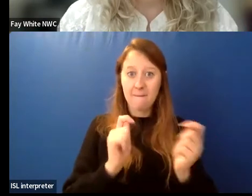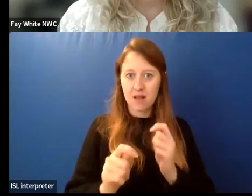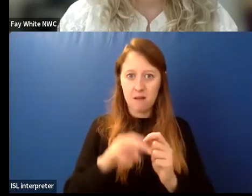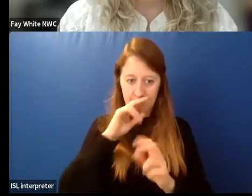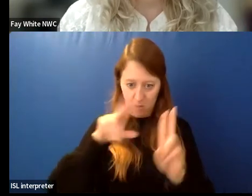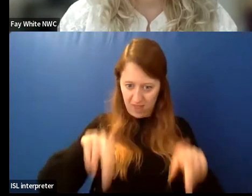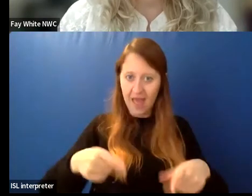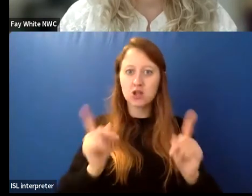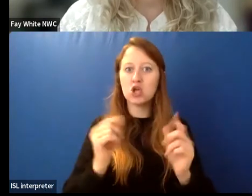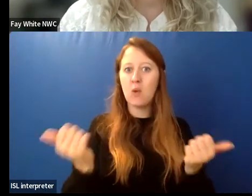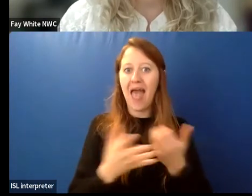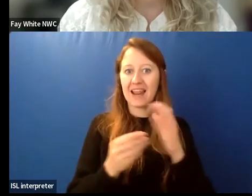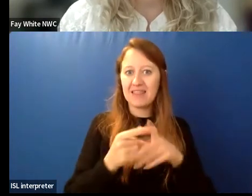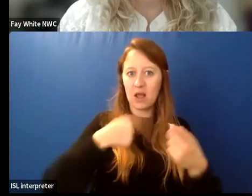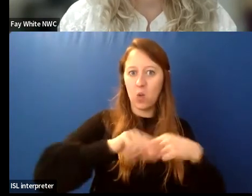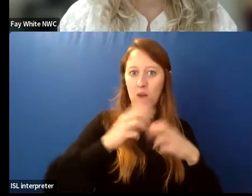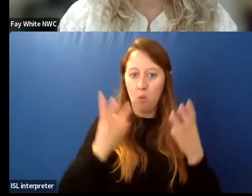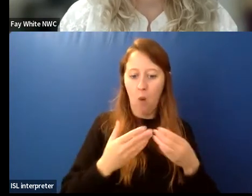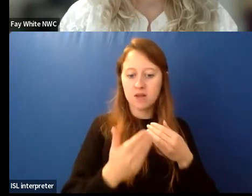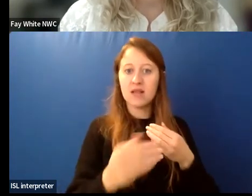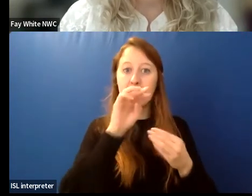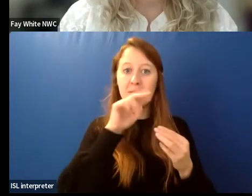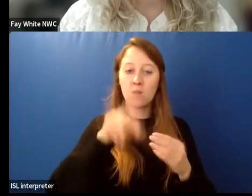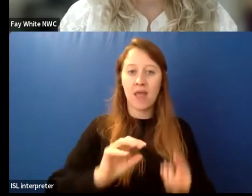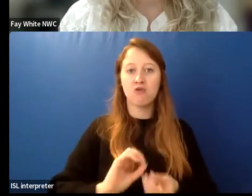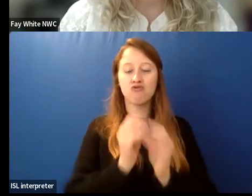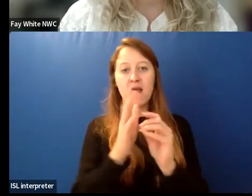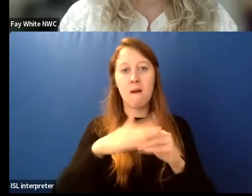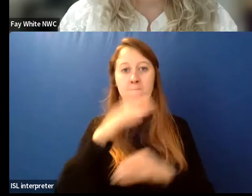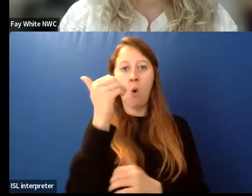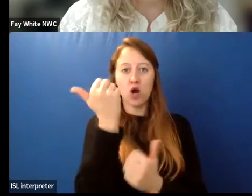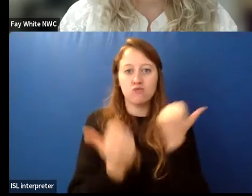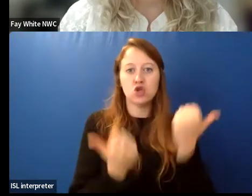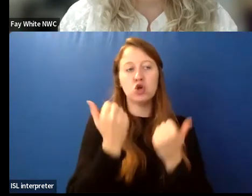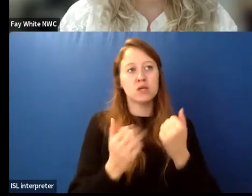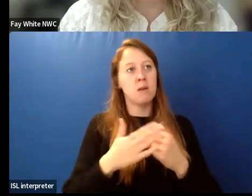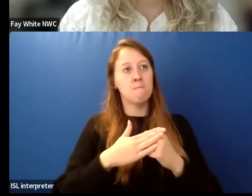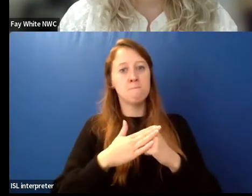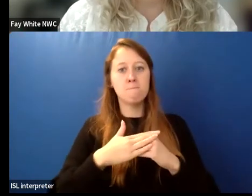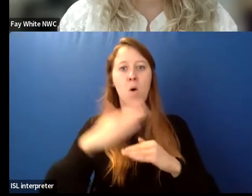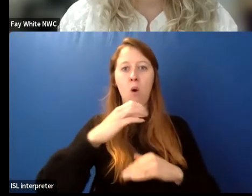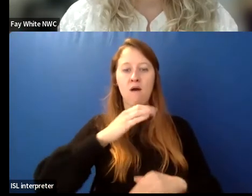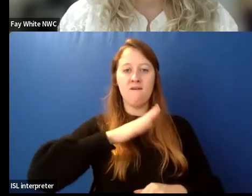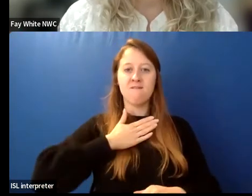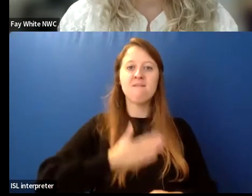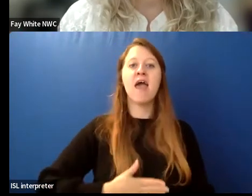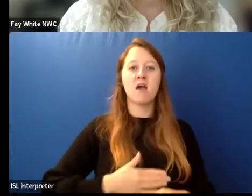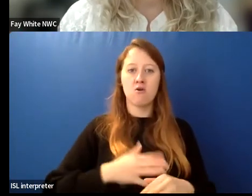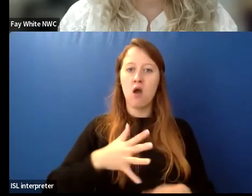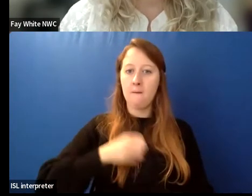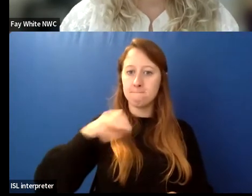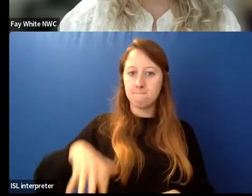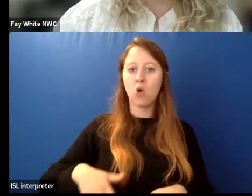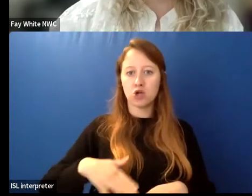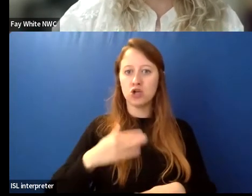And we can therefore create a more just and equitable abortion regime in Ireland.